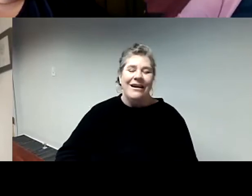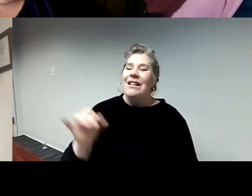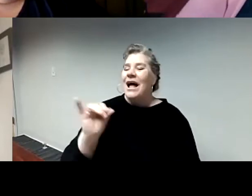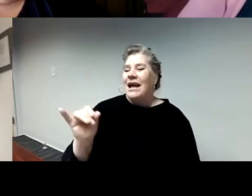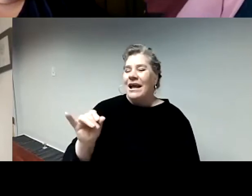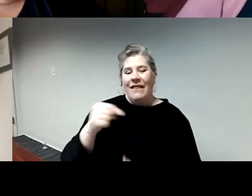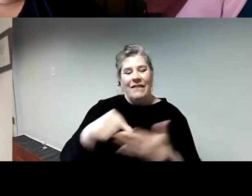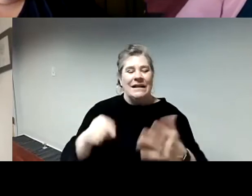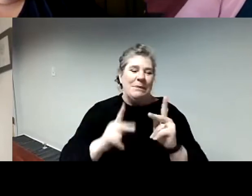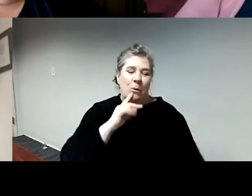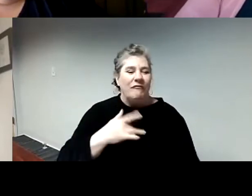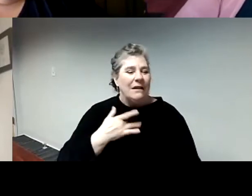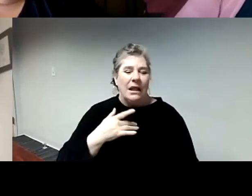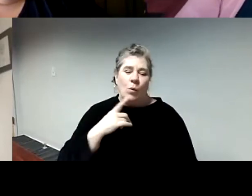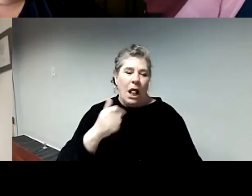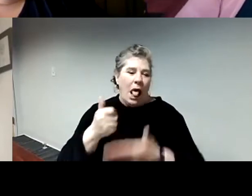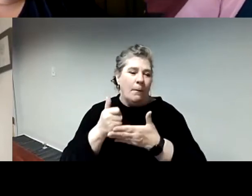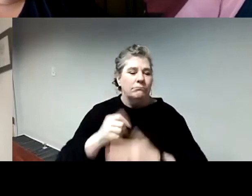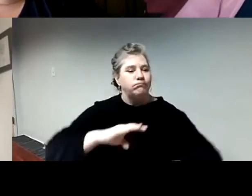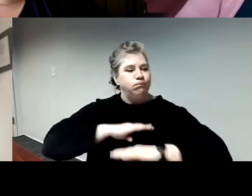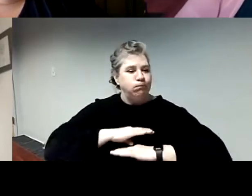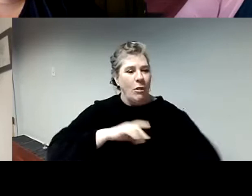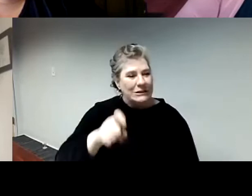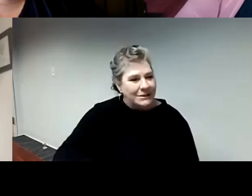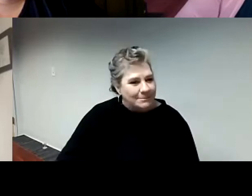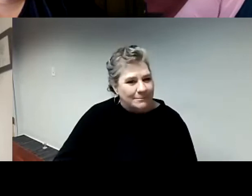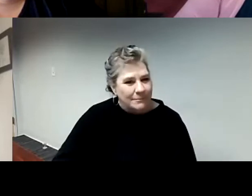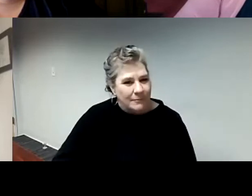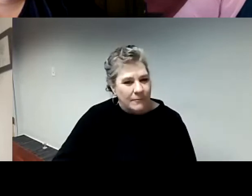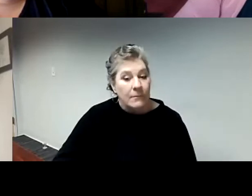what these folks might feel like would help meet their needs. Well, and